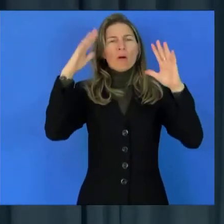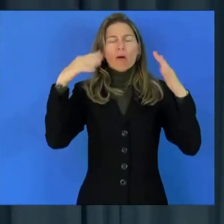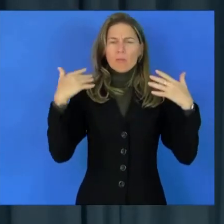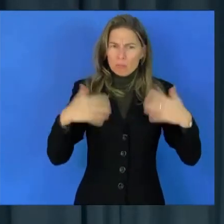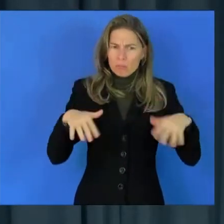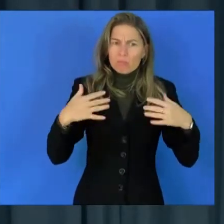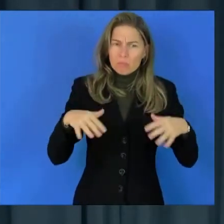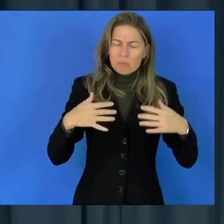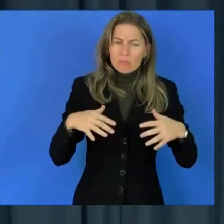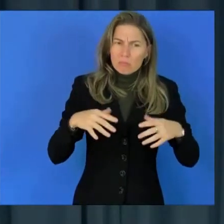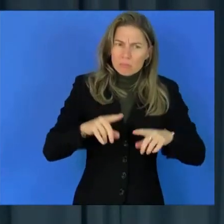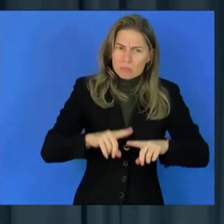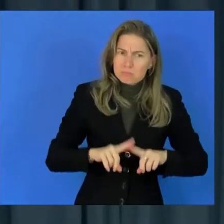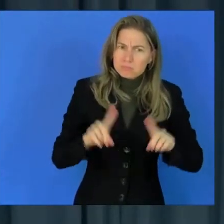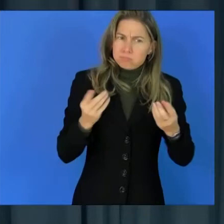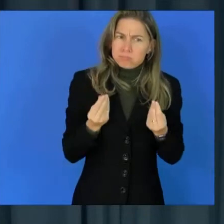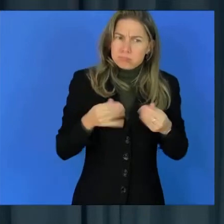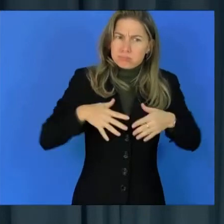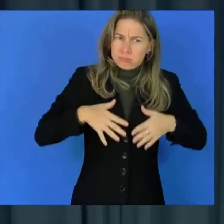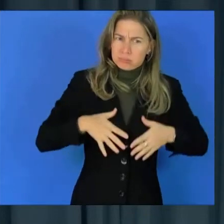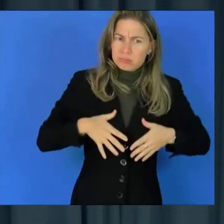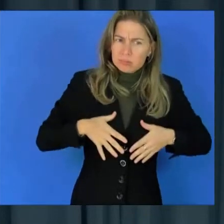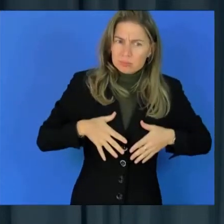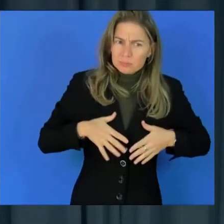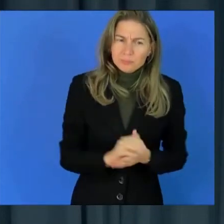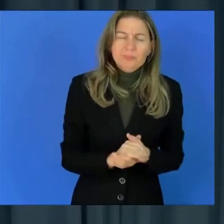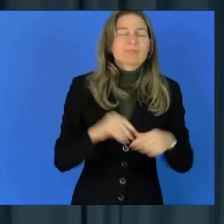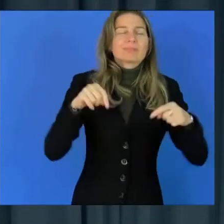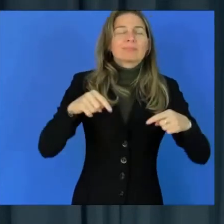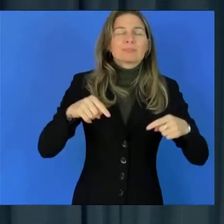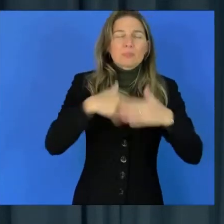The conference today is about accessibility.